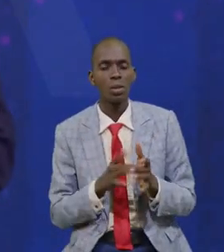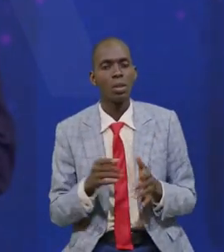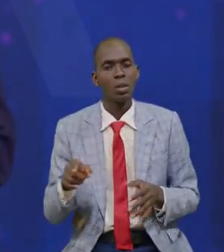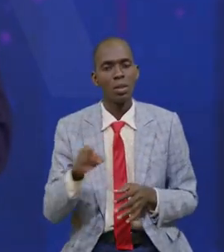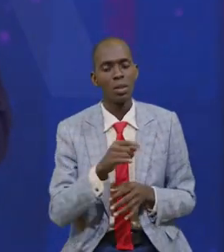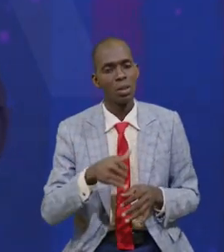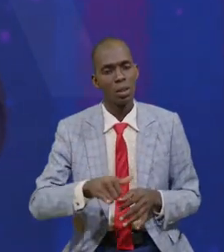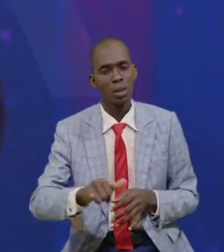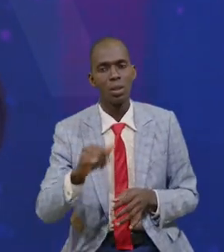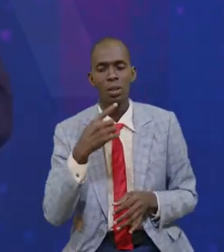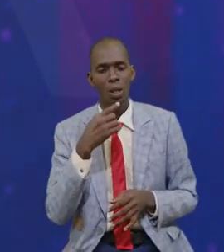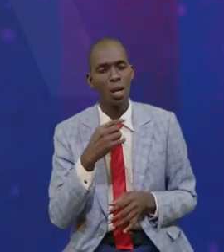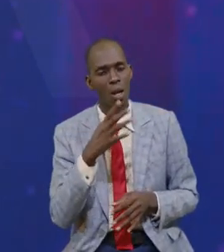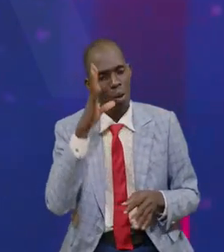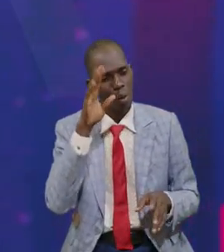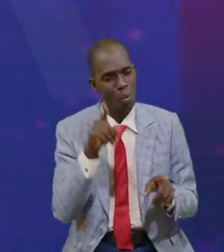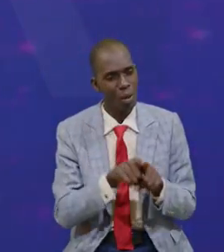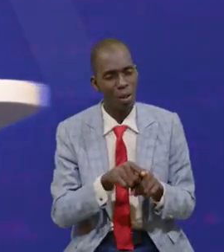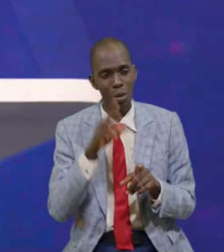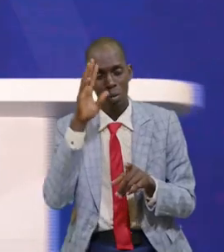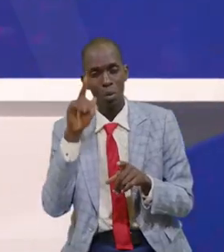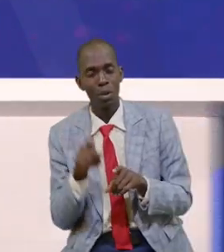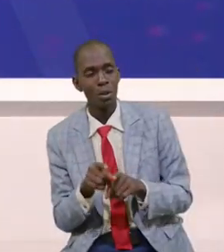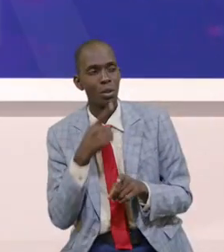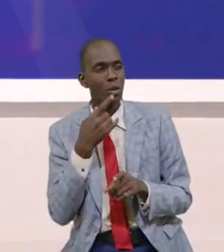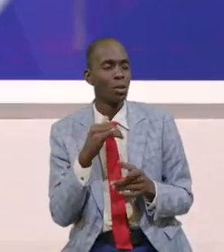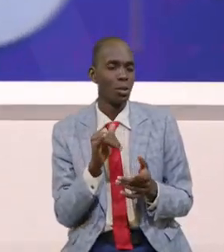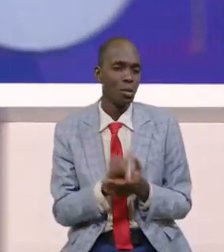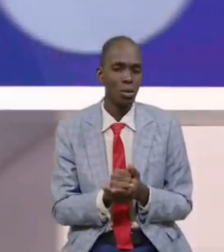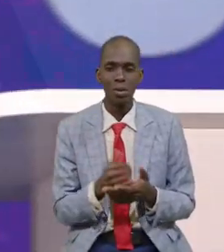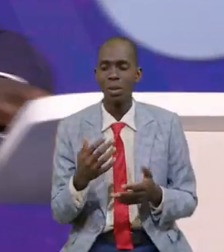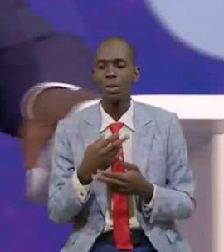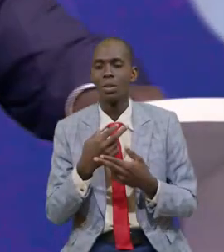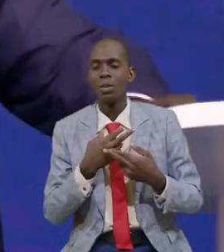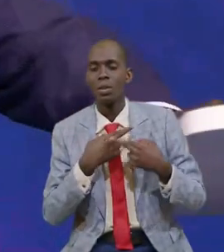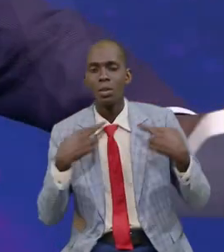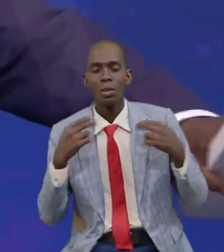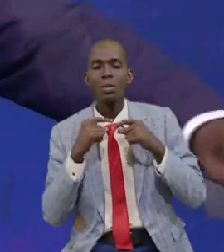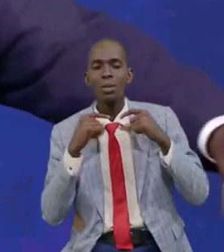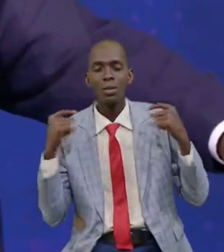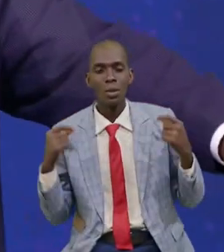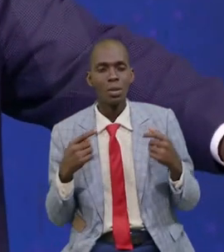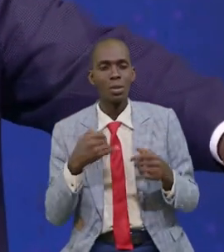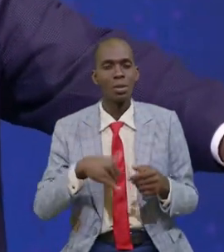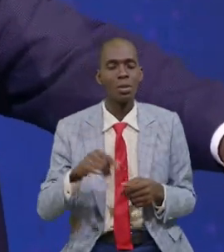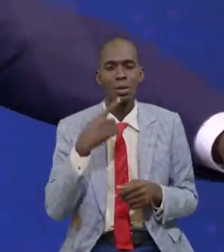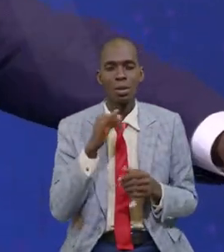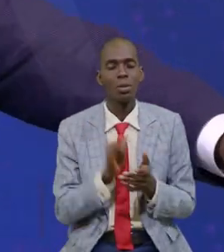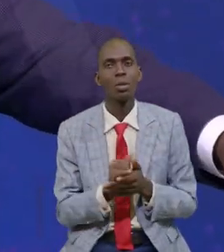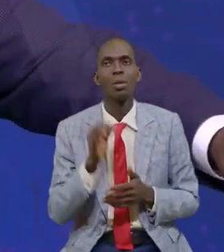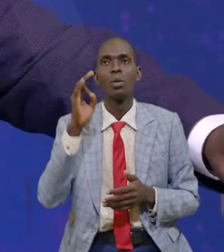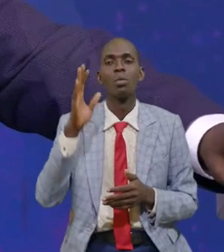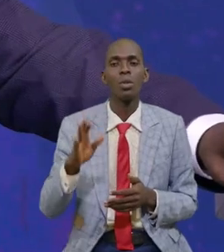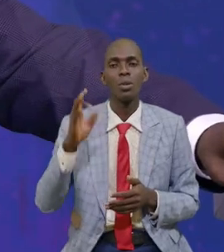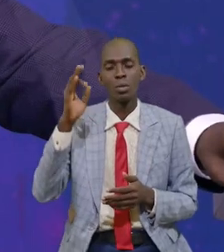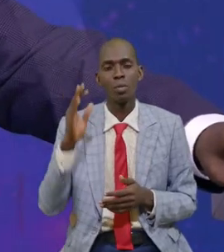saying, brother, brother. They're still saying, reverend, reverend. And they're still saying, pastor, pastor.